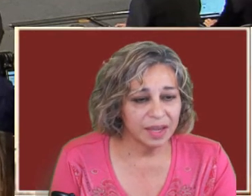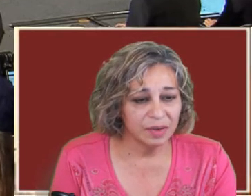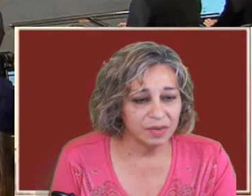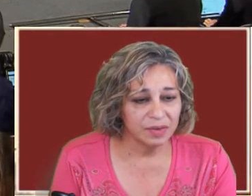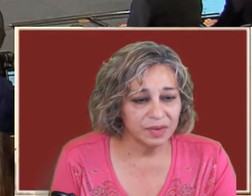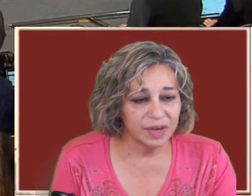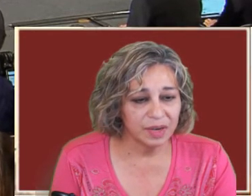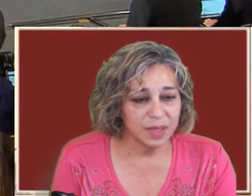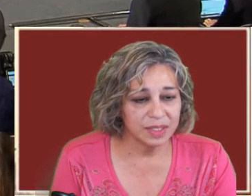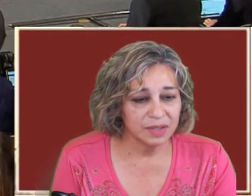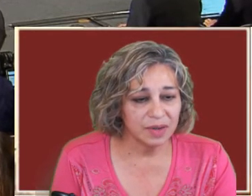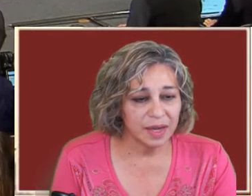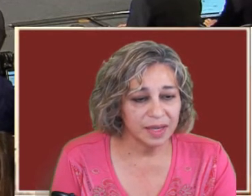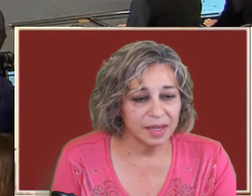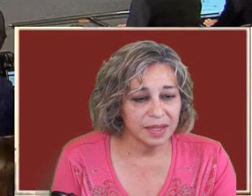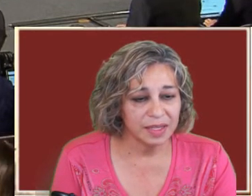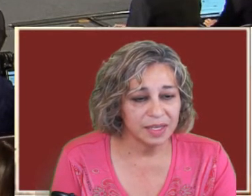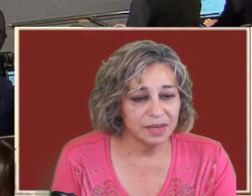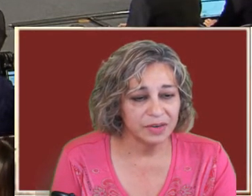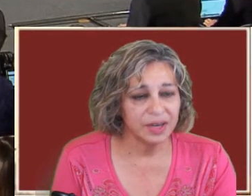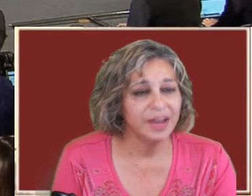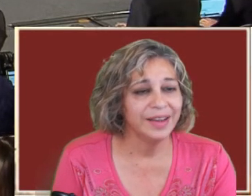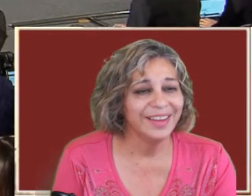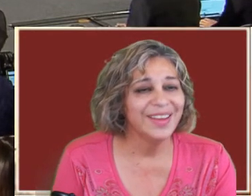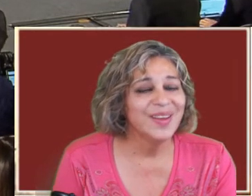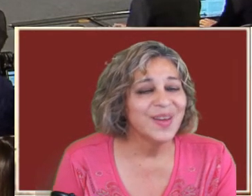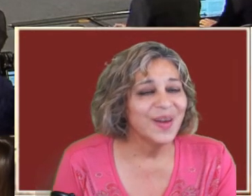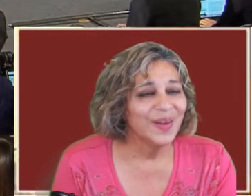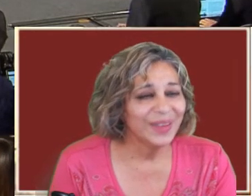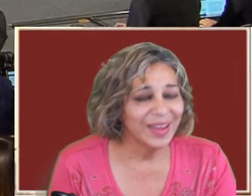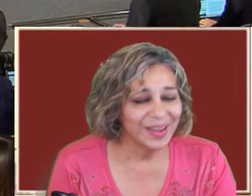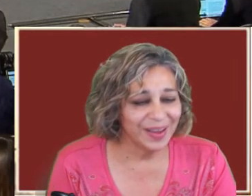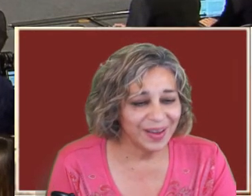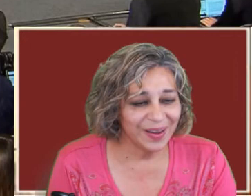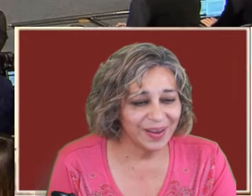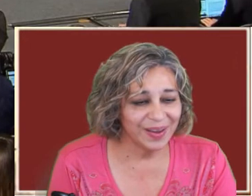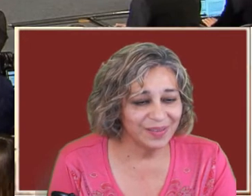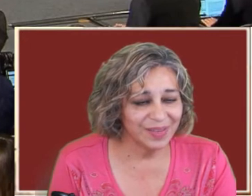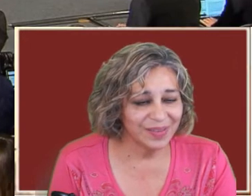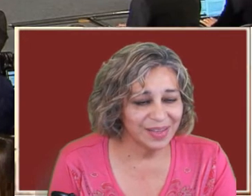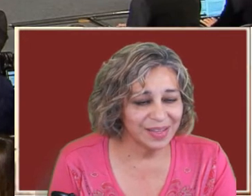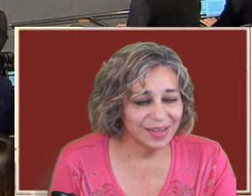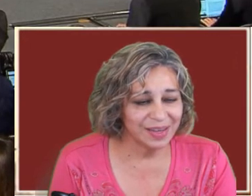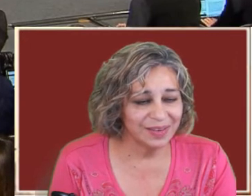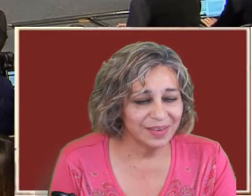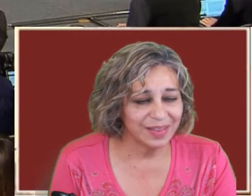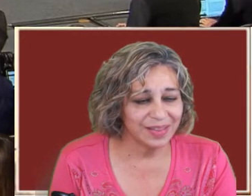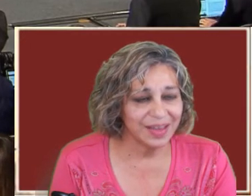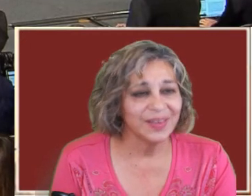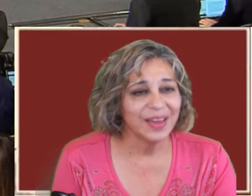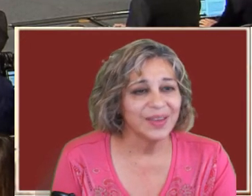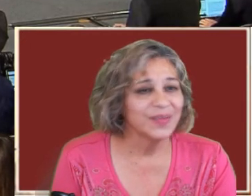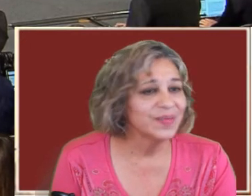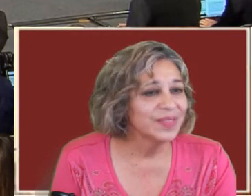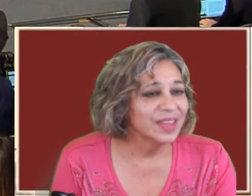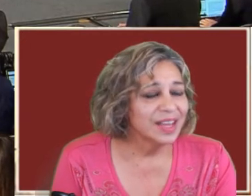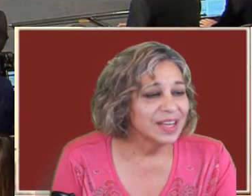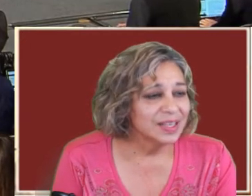Okay, oh, not quite so high, a little lower. Okay, maybe a little lower than that.